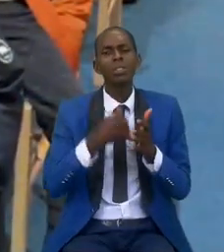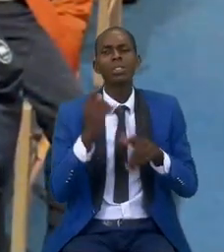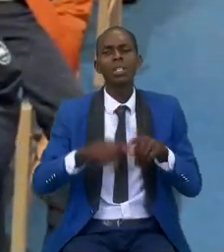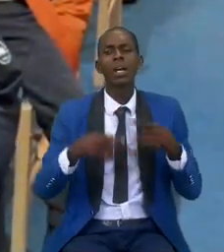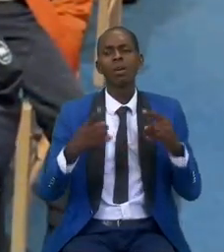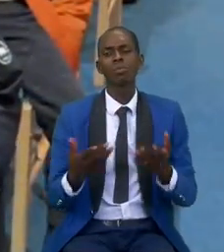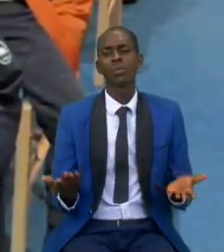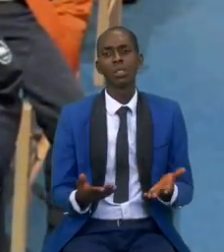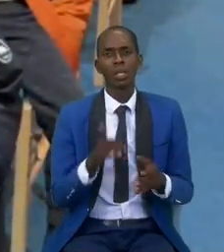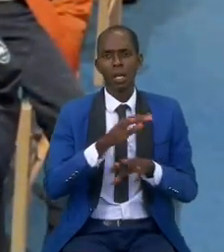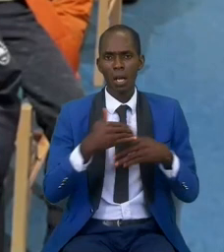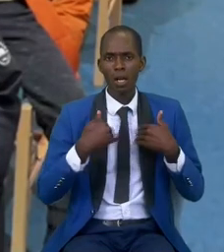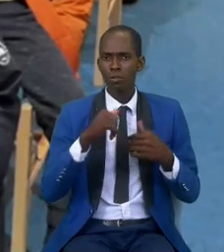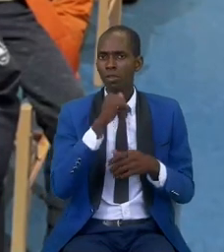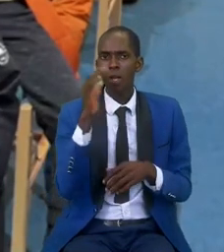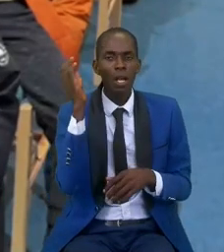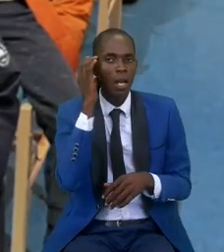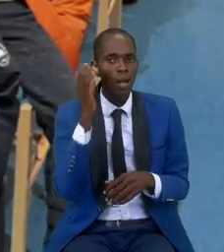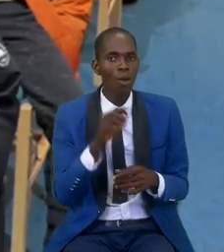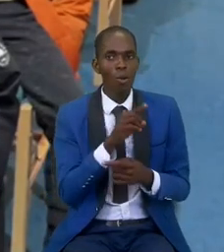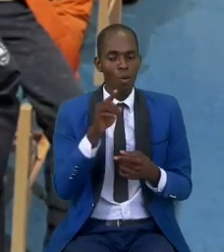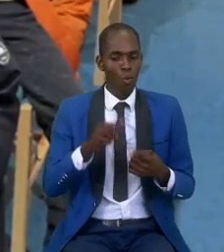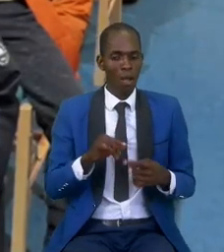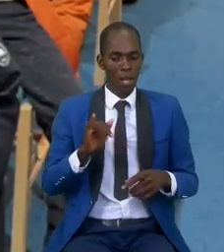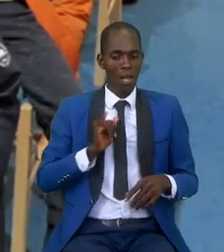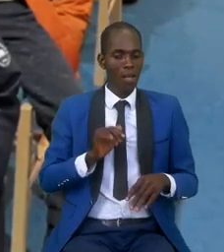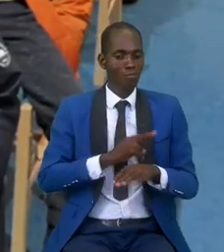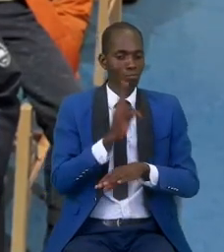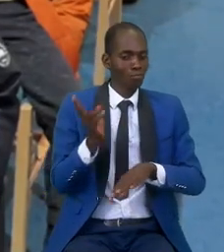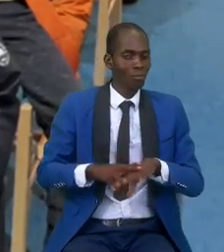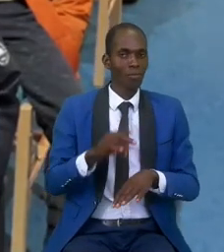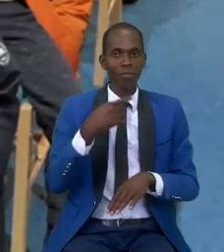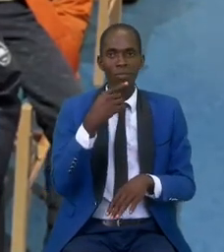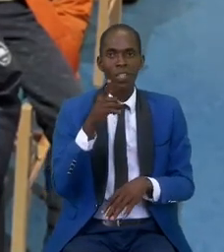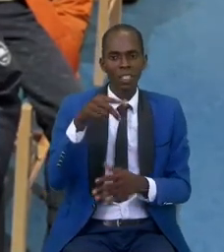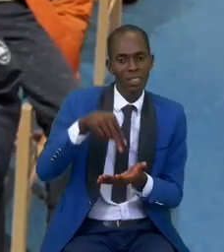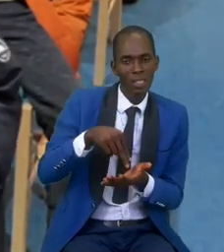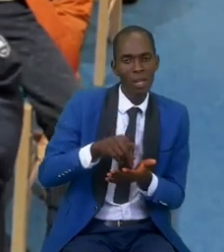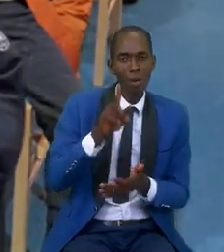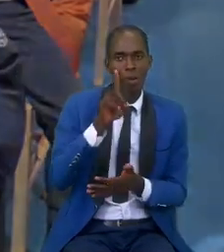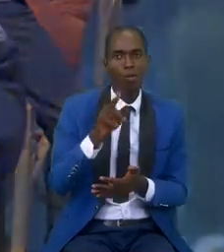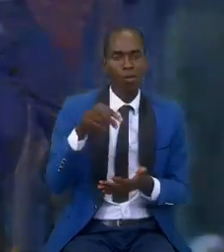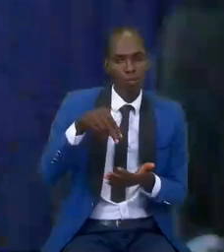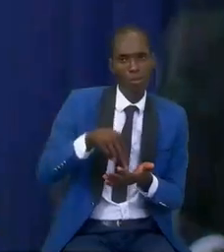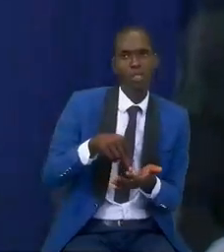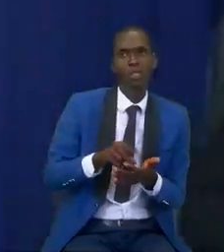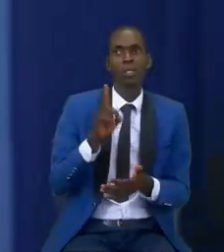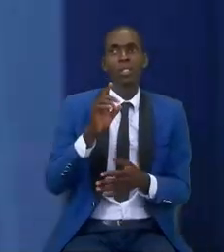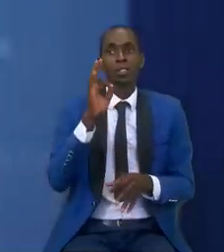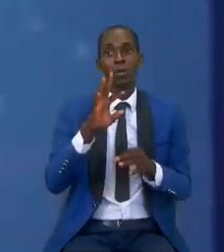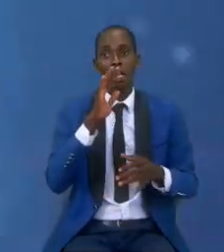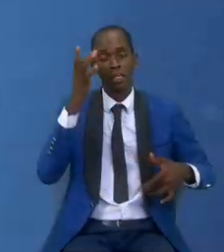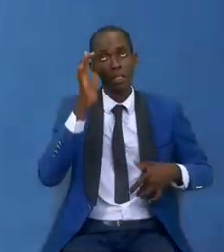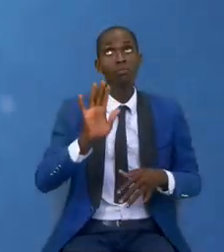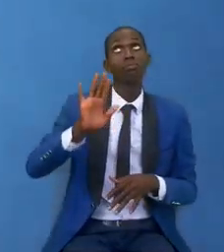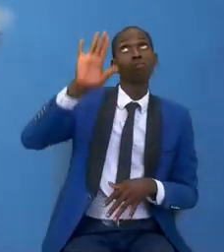stand up and when you stand up if your secrets of one hand and then I say let me your hand let me your hand if I came